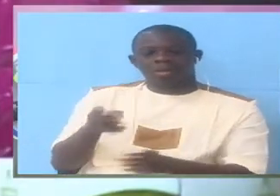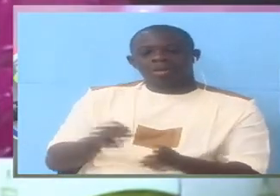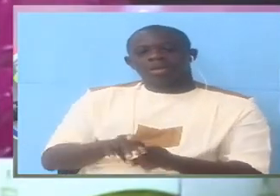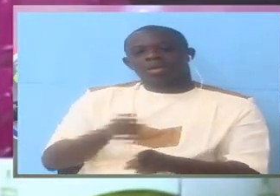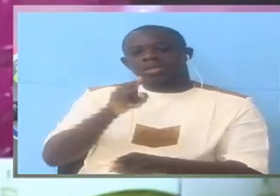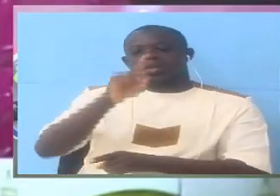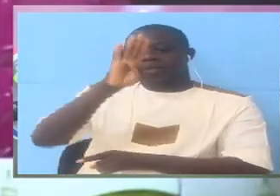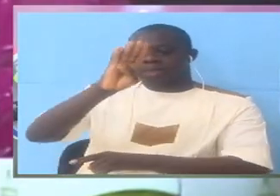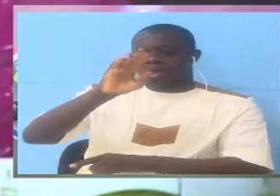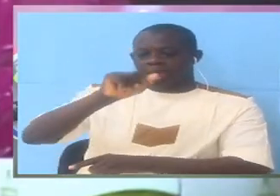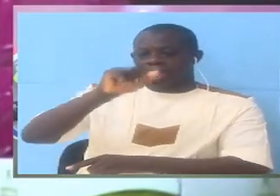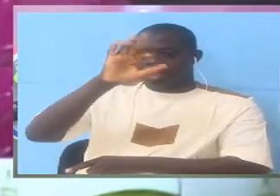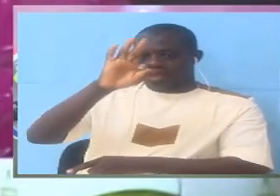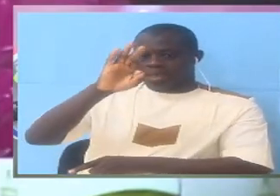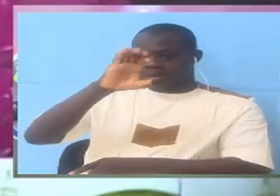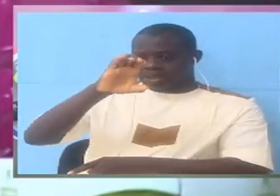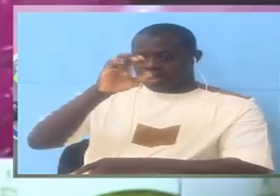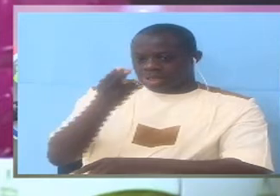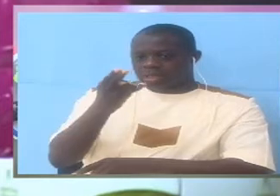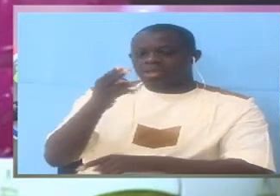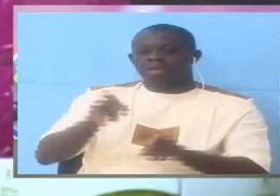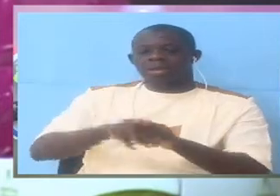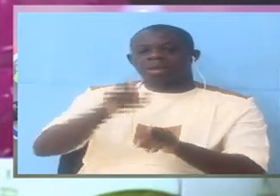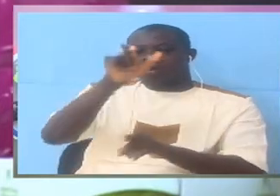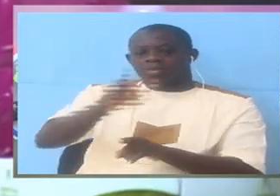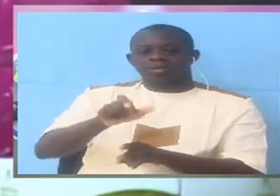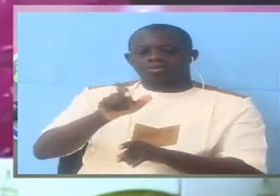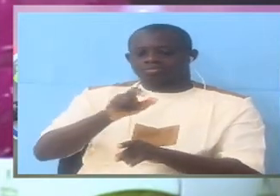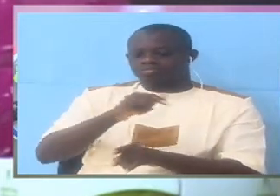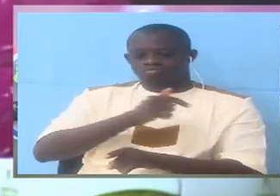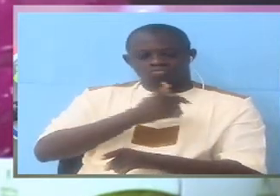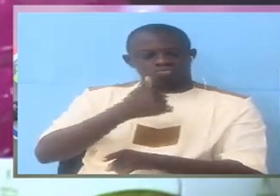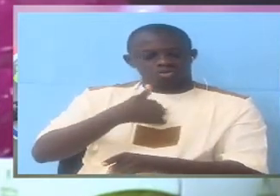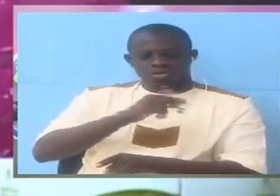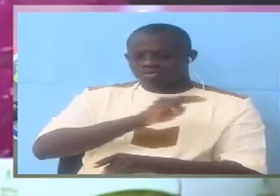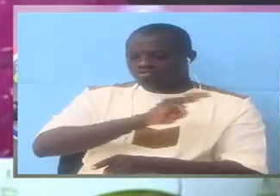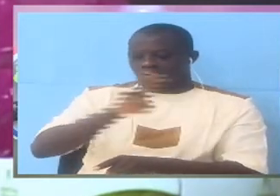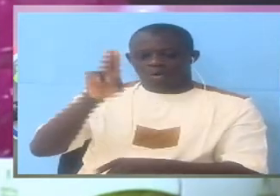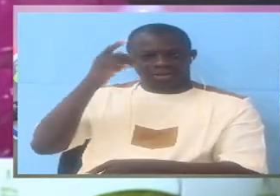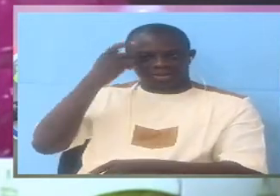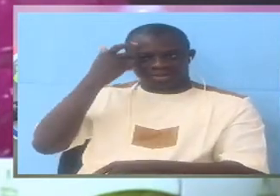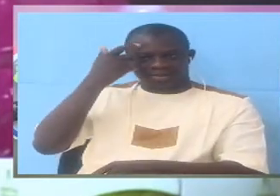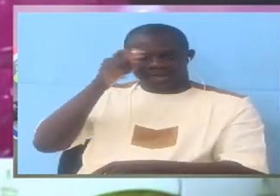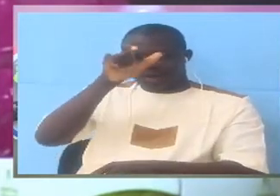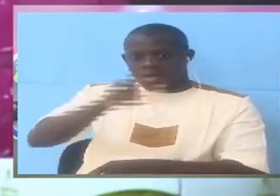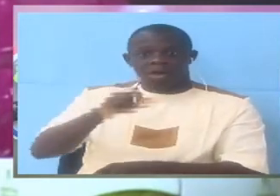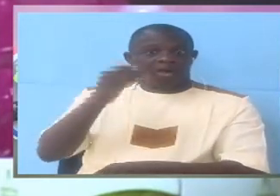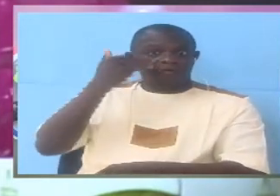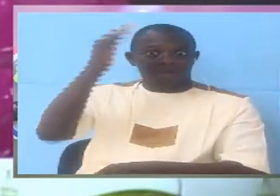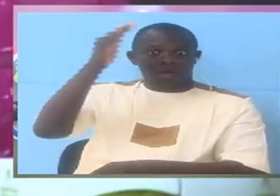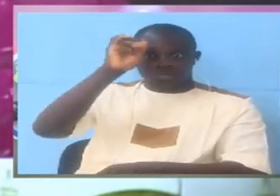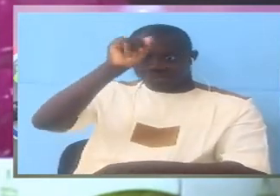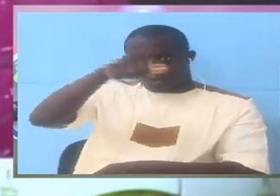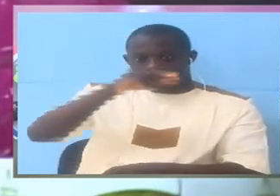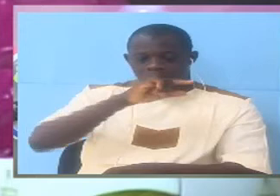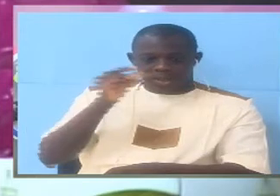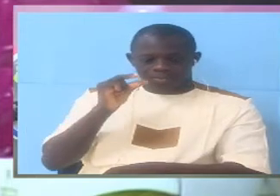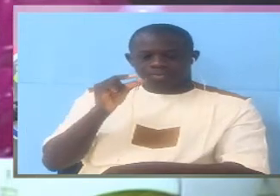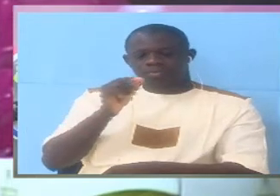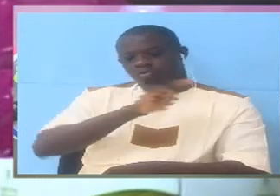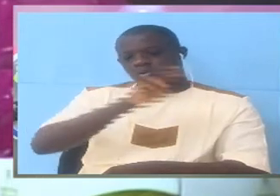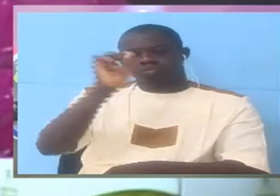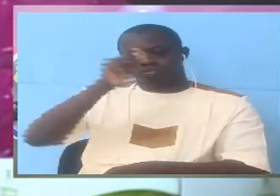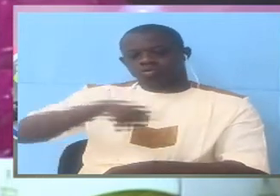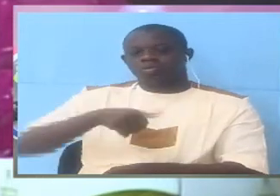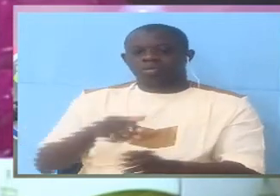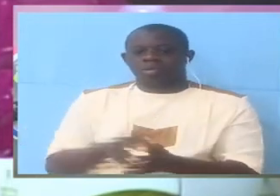Bach Samba Jallo majiki asinyine ite tola. I don't think Bach Samba Jallo will forget your name. Foni